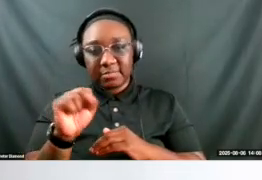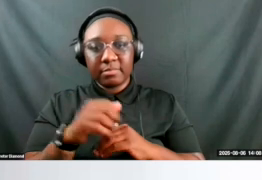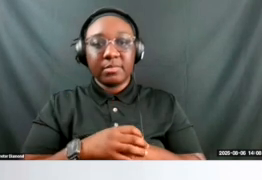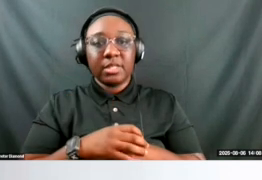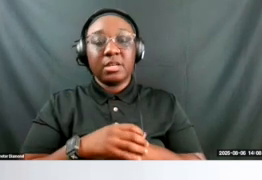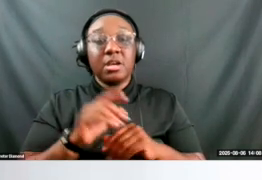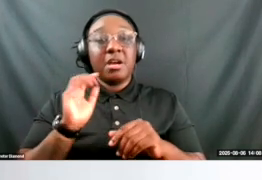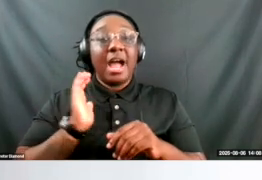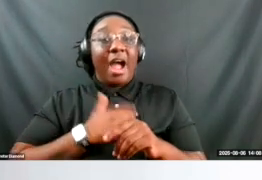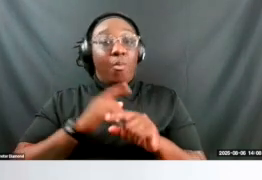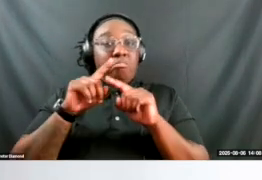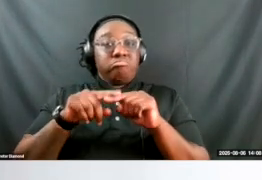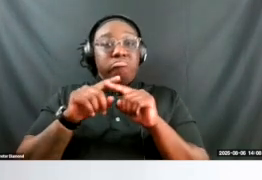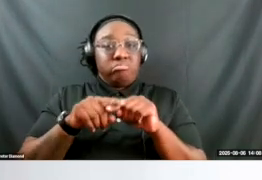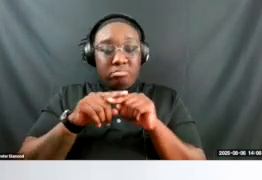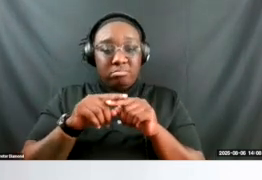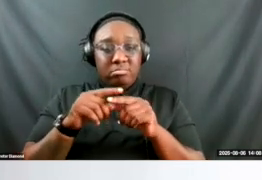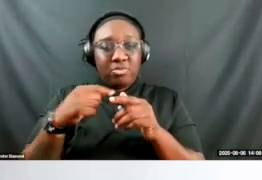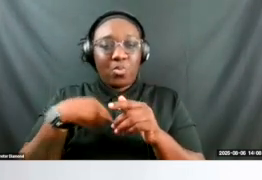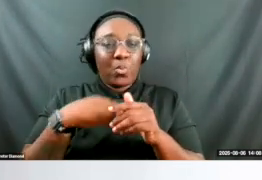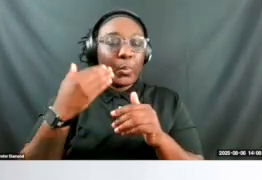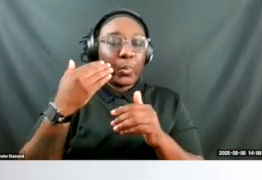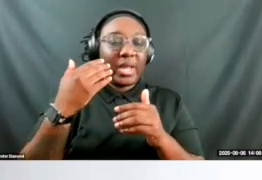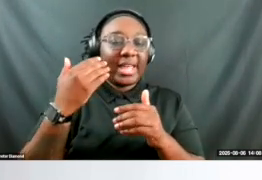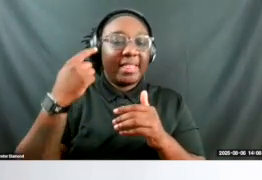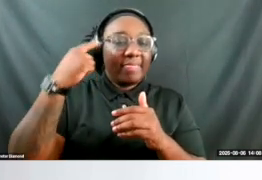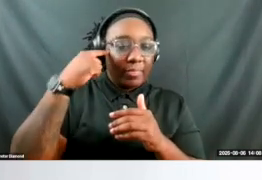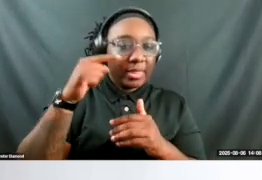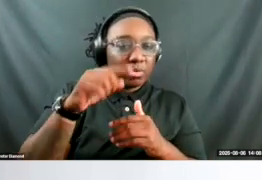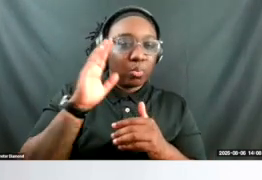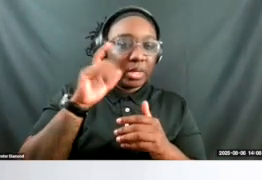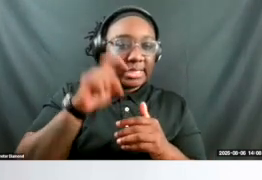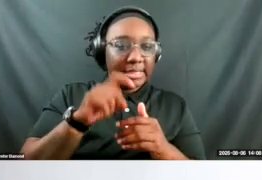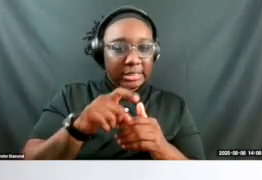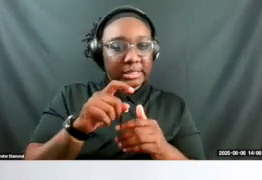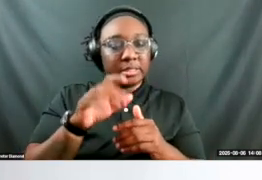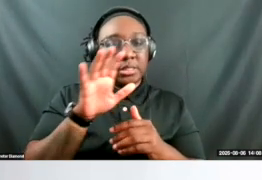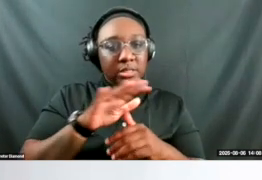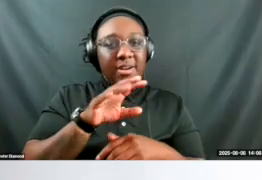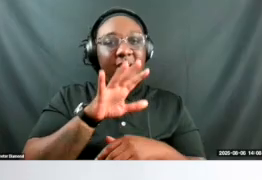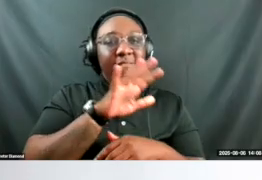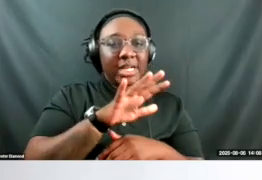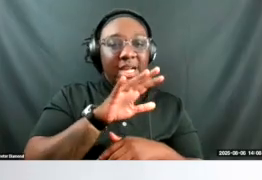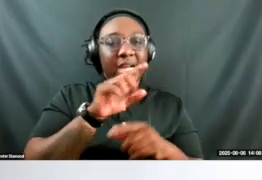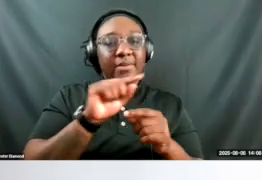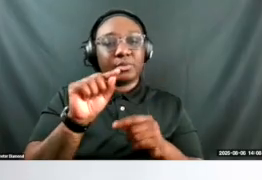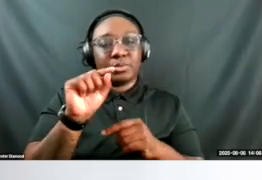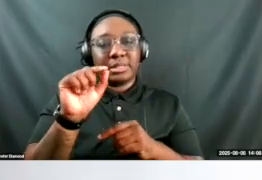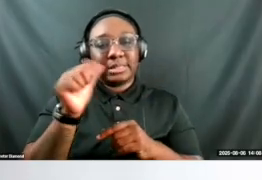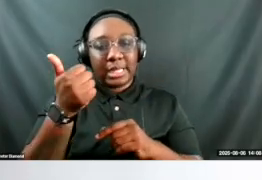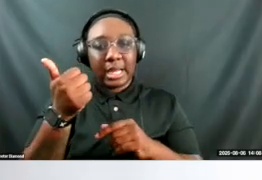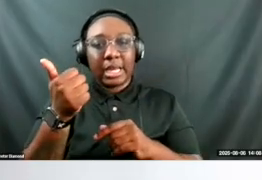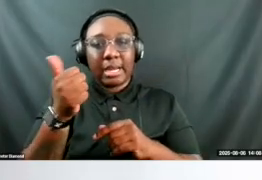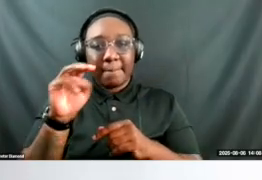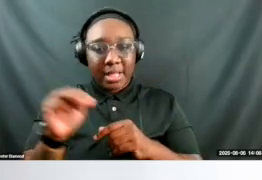and $10 million in each of the 3 subsequent fiscal years. On the lower end of that range, the program could